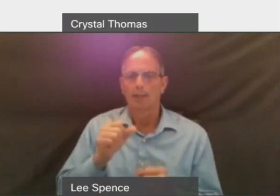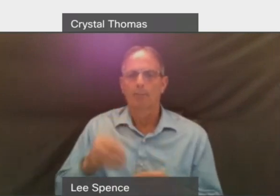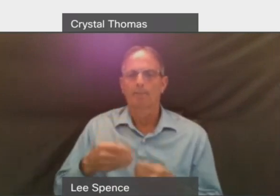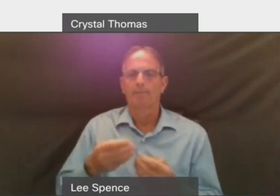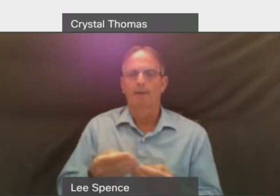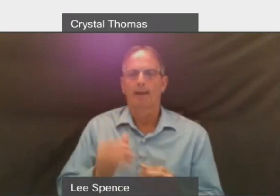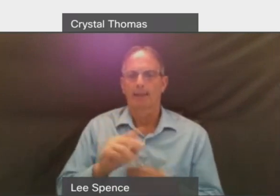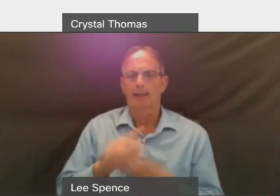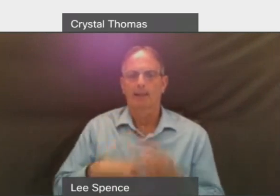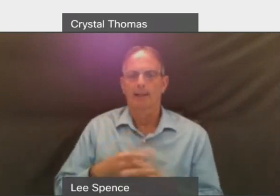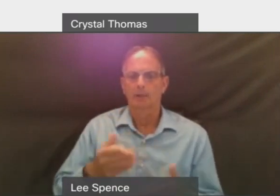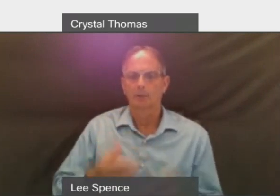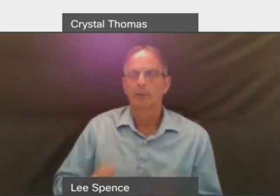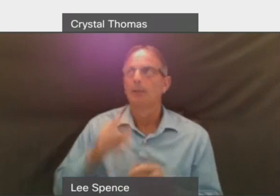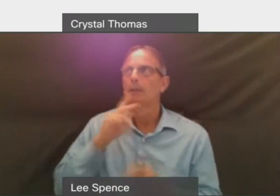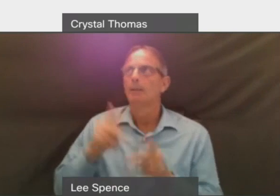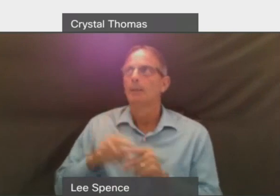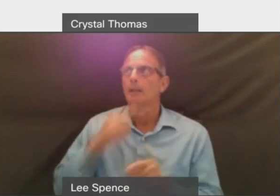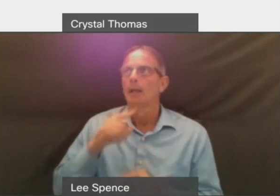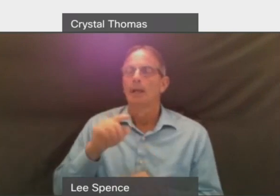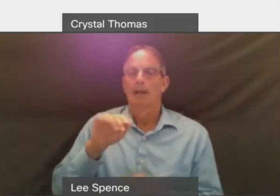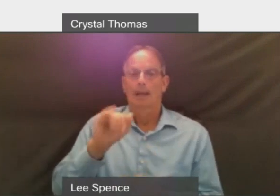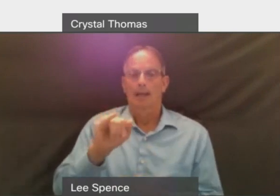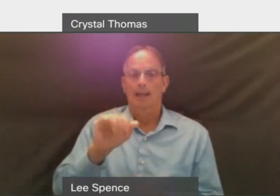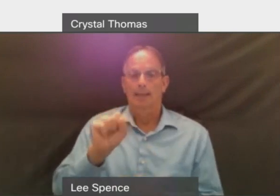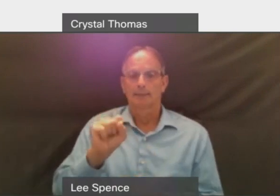How many people are in the IFS waiver right now? 0.